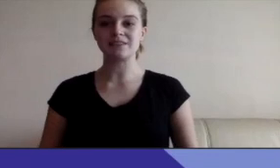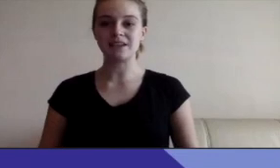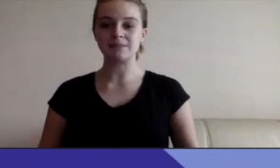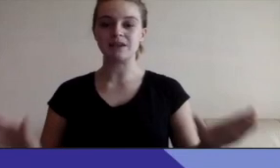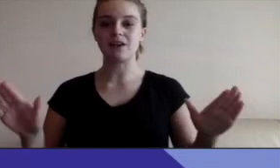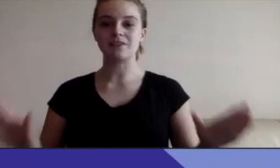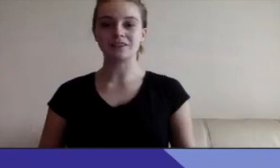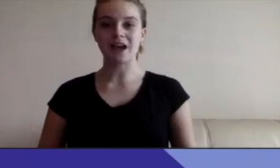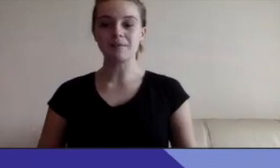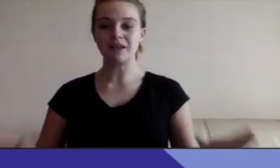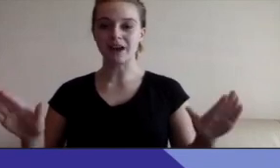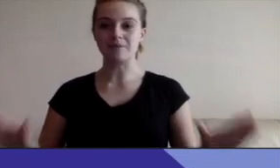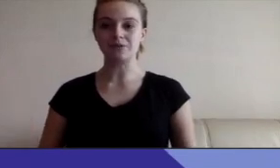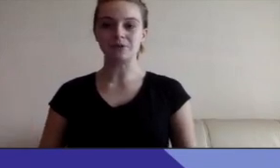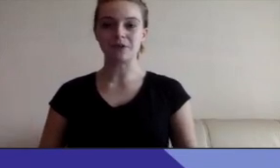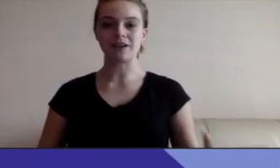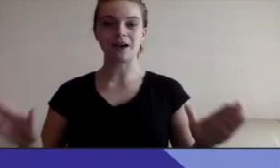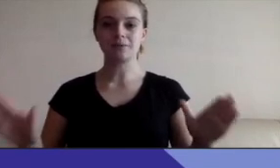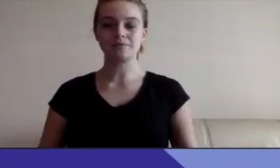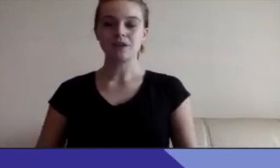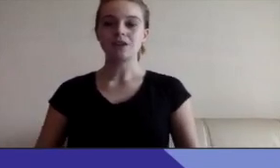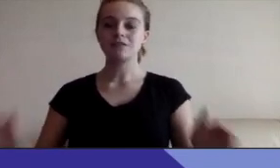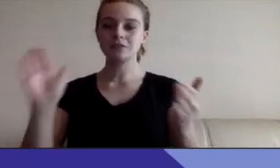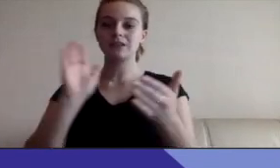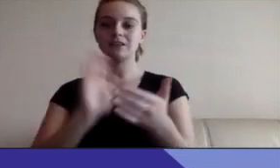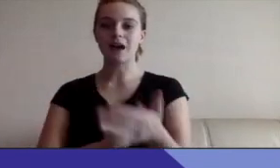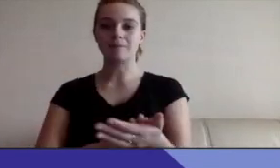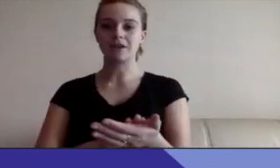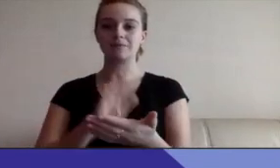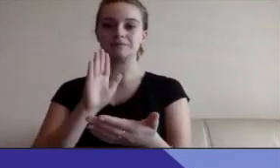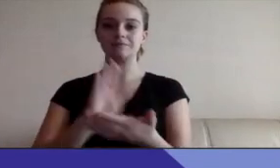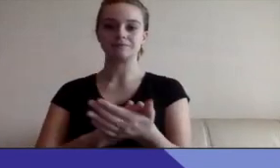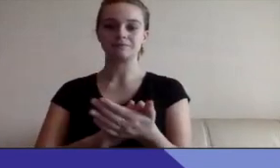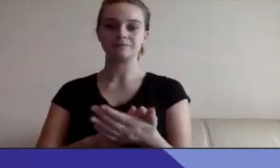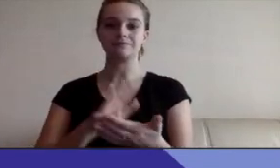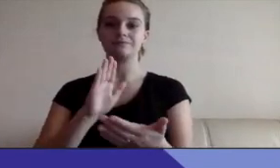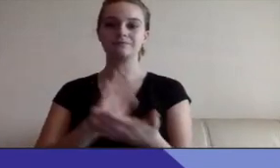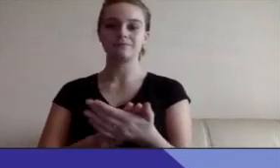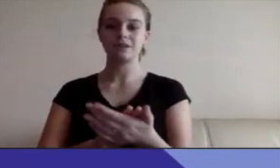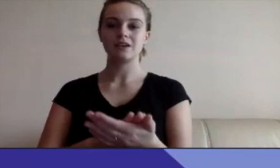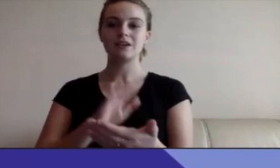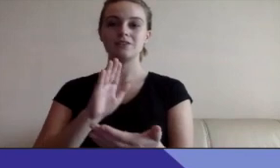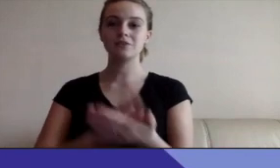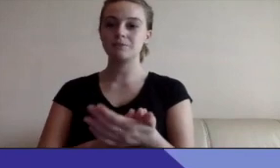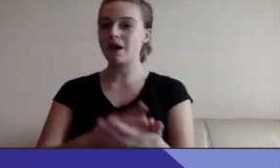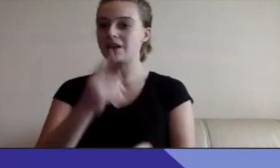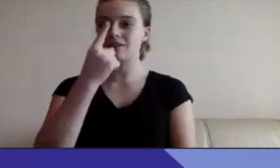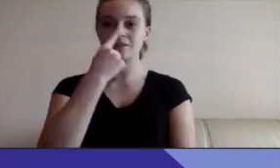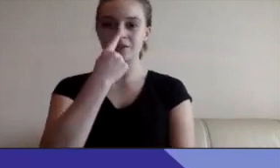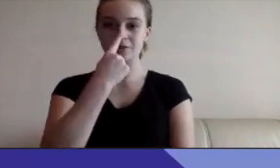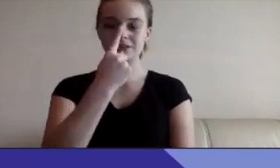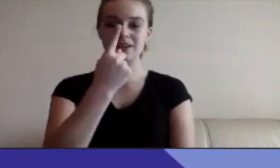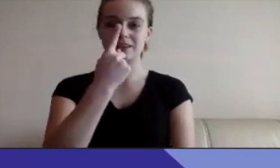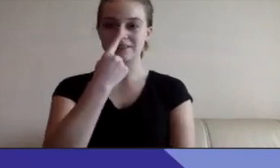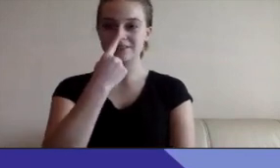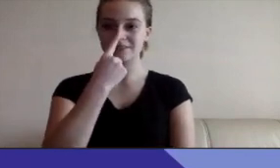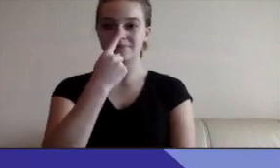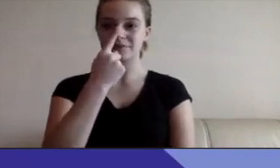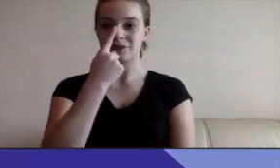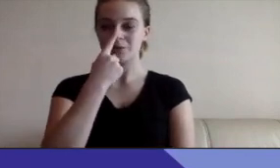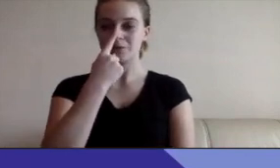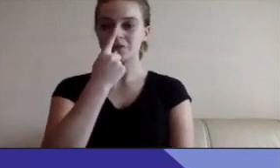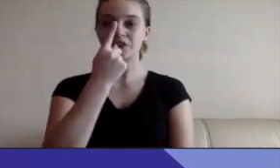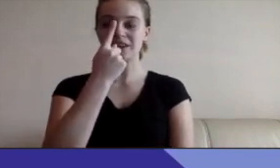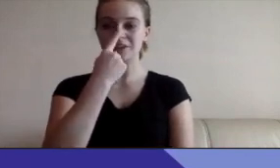keep that steady beat on your lap like I'm doing right now. You can clap it. You could pat it on your nose like this.